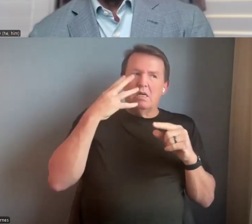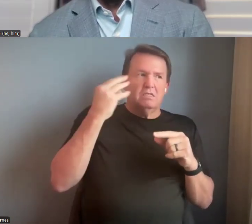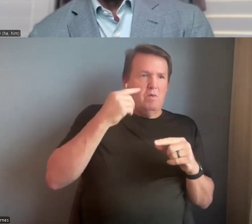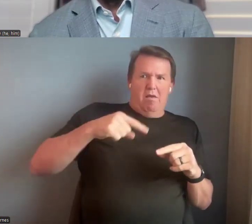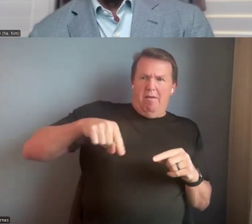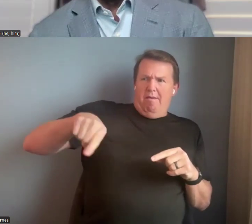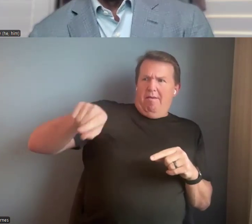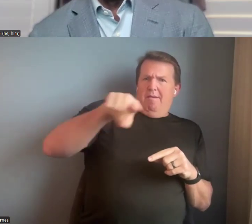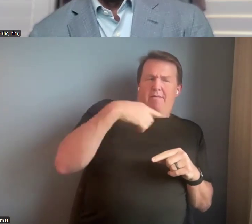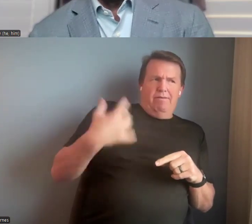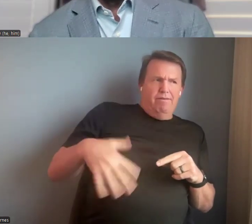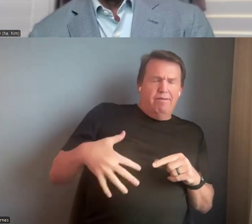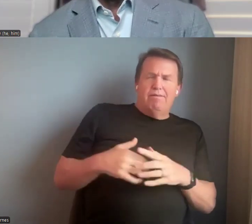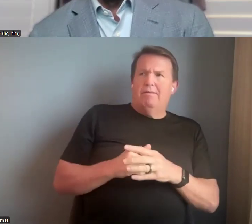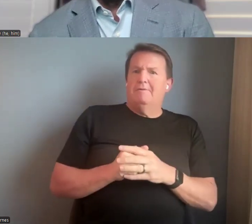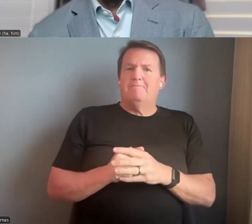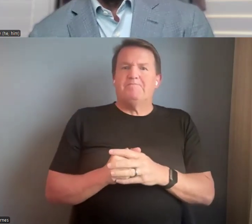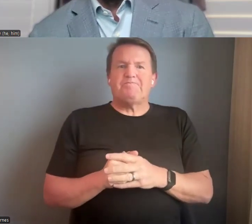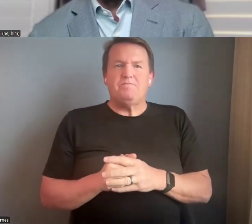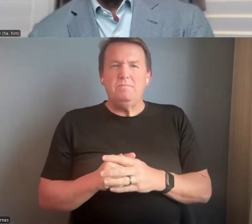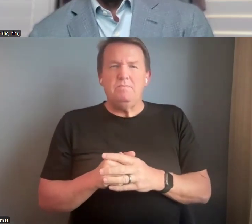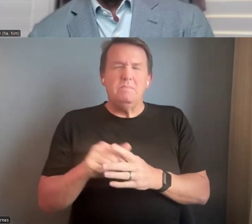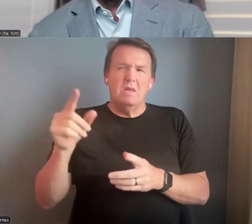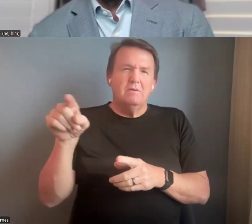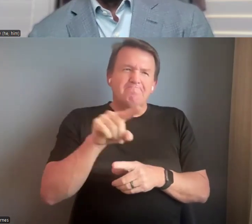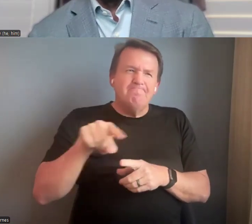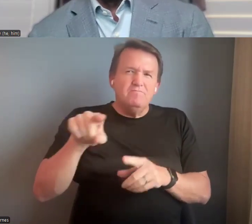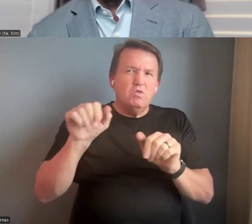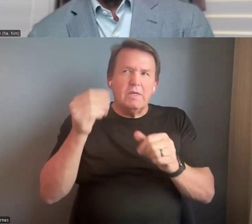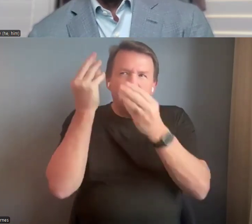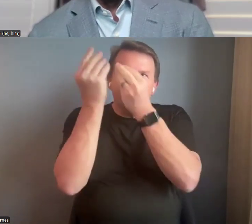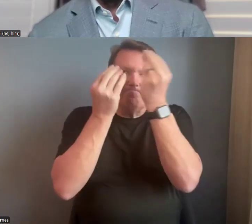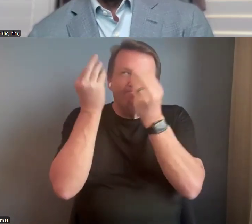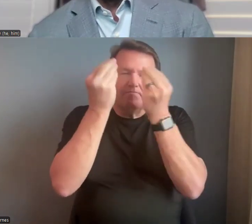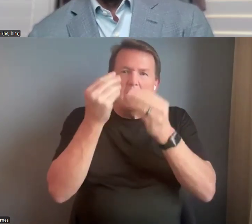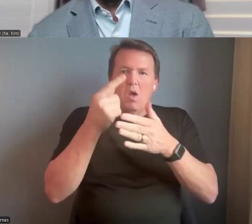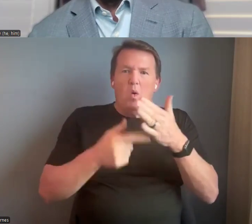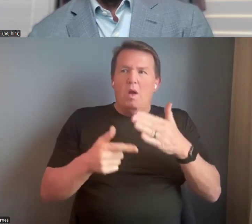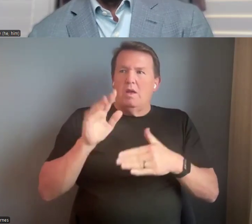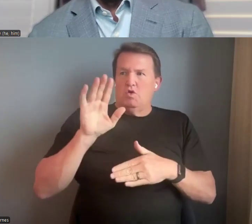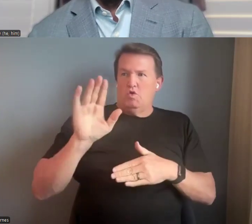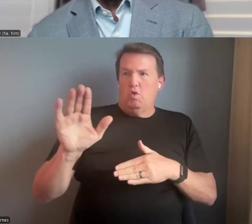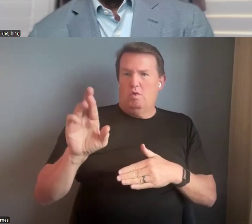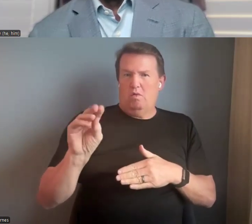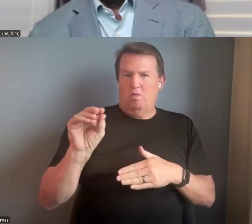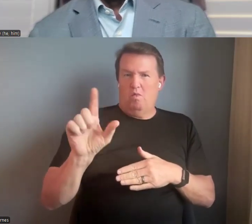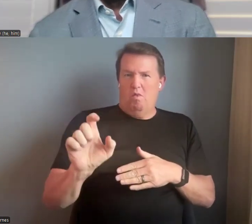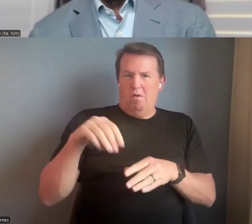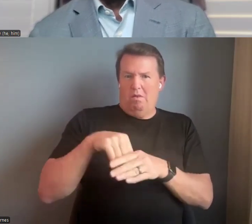bring. And so just be thinking about, what roles you might want to play in the master plan, or sorry, in this